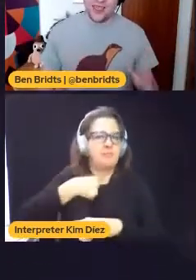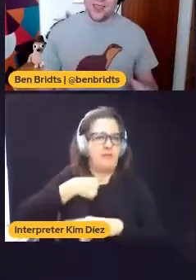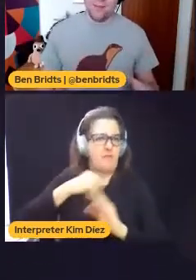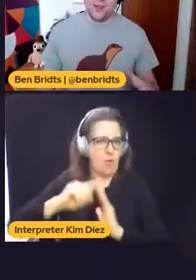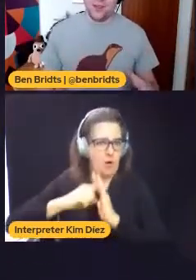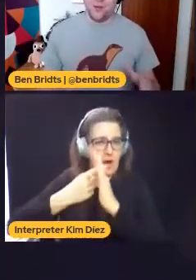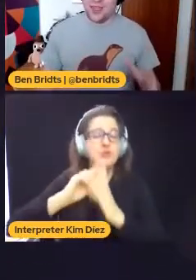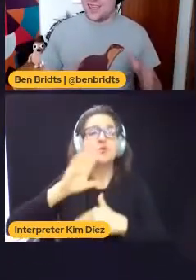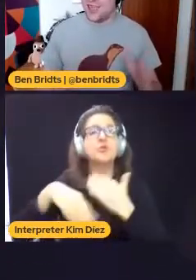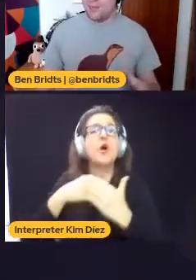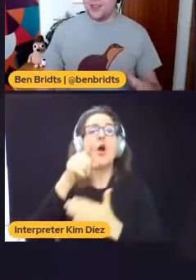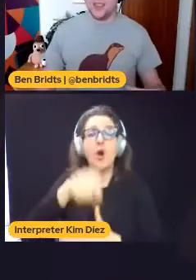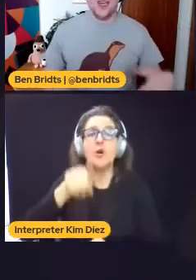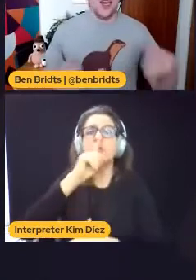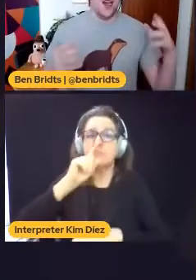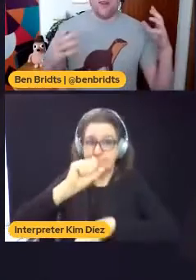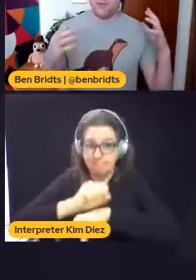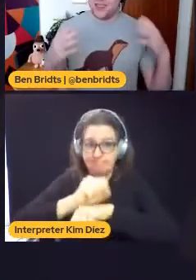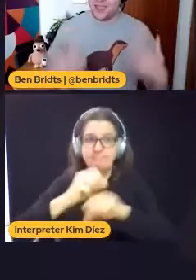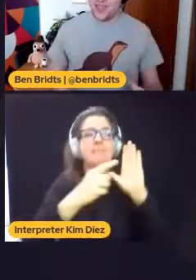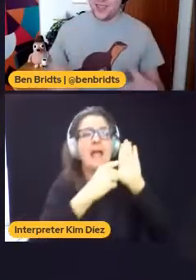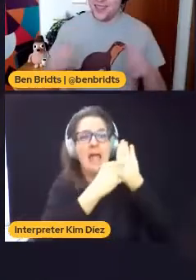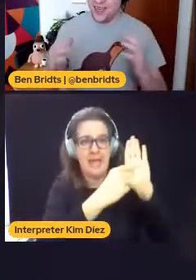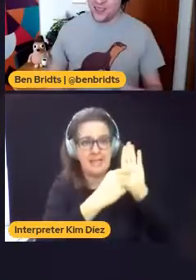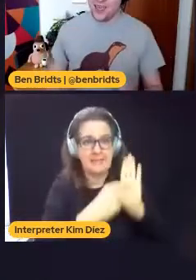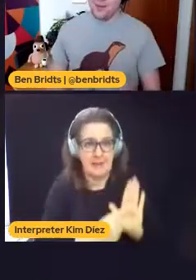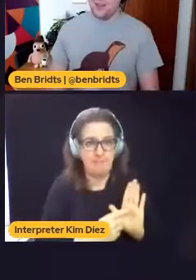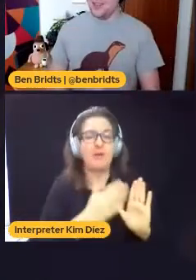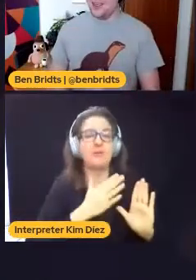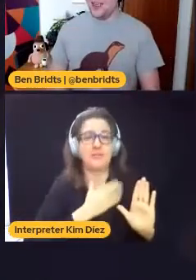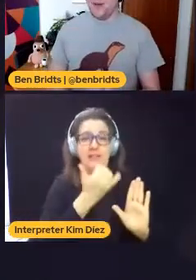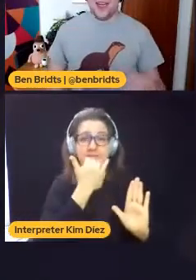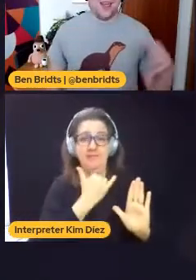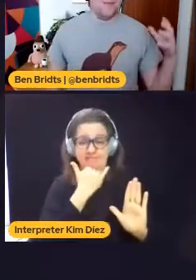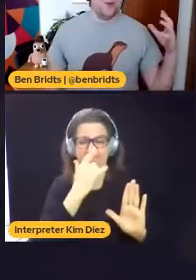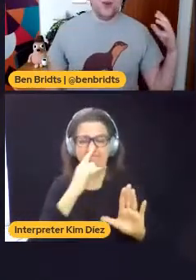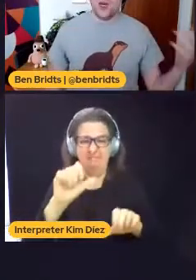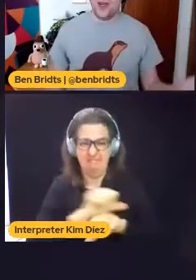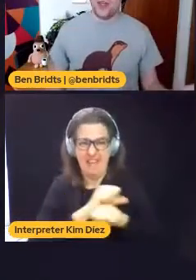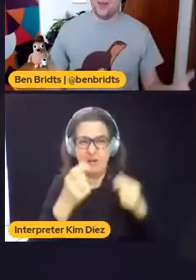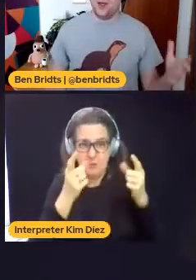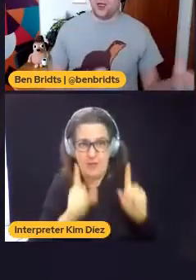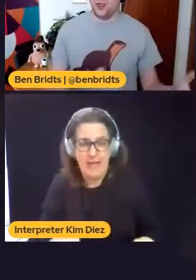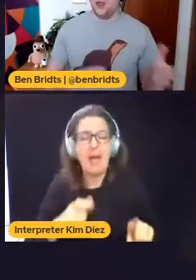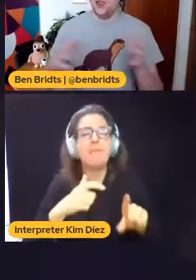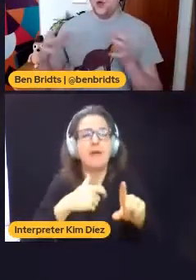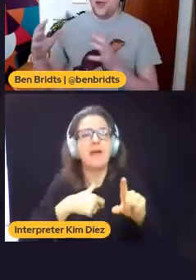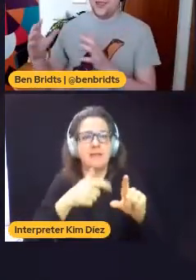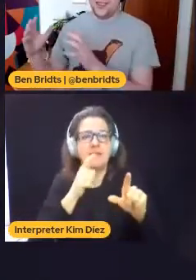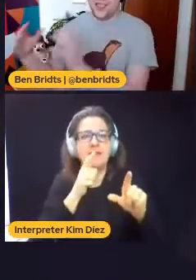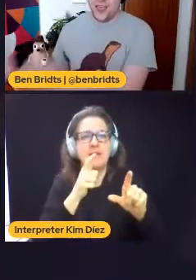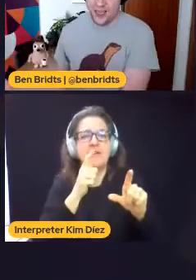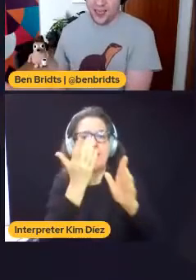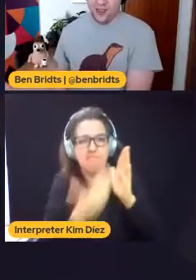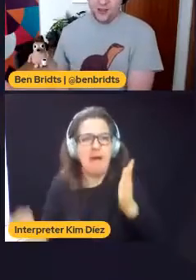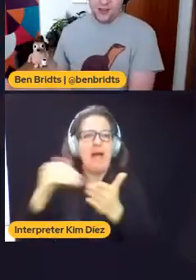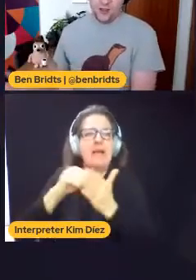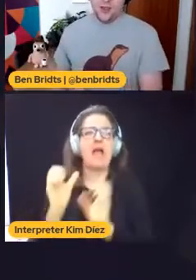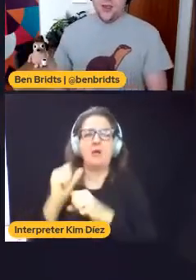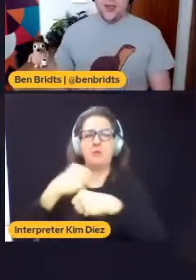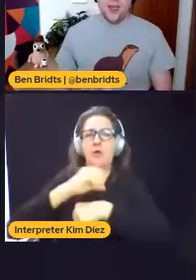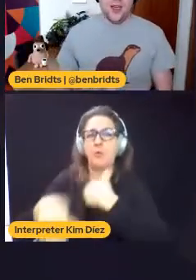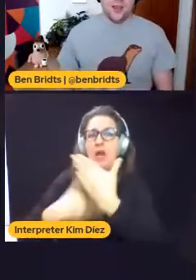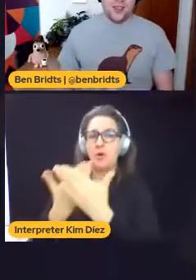actual real examples of mistakes that actually happened, but I recreated them all with CDK